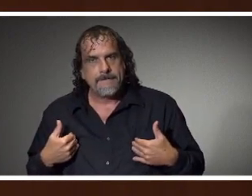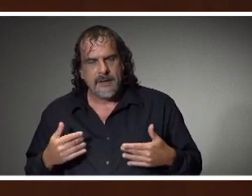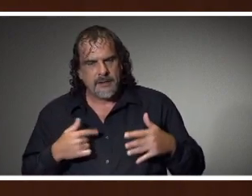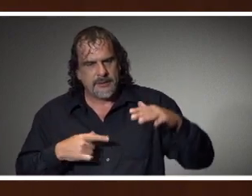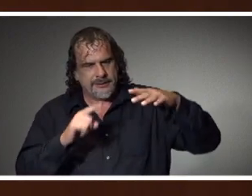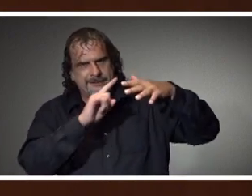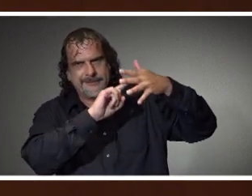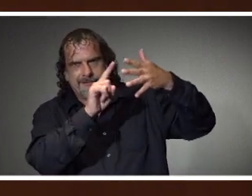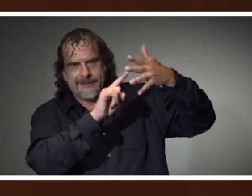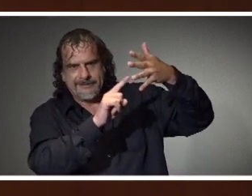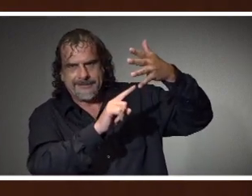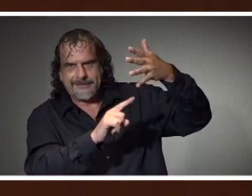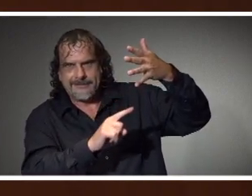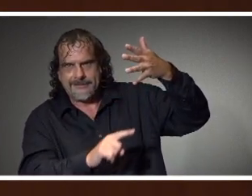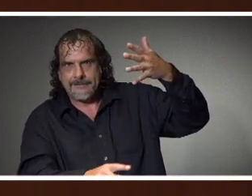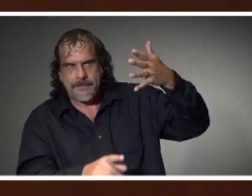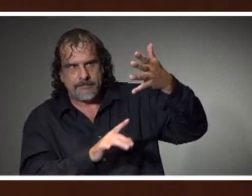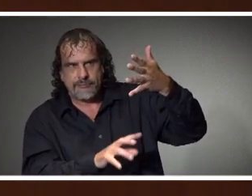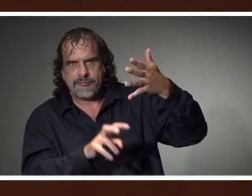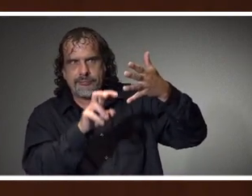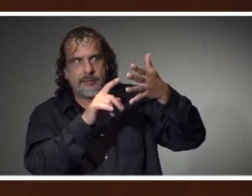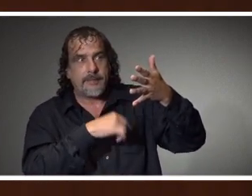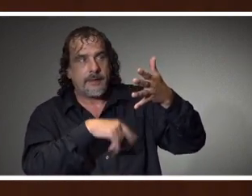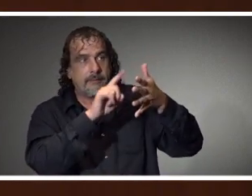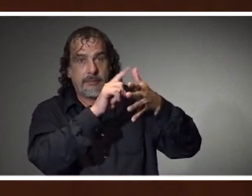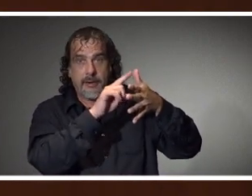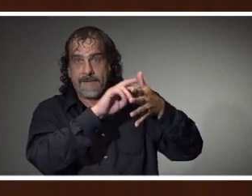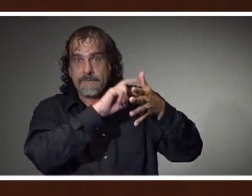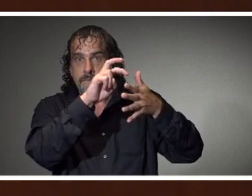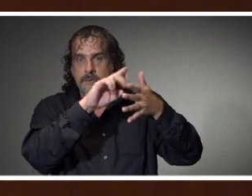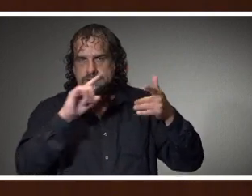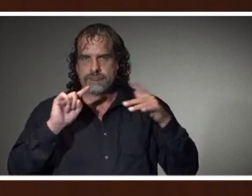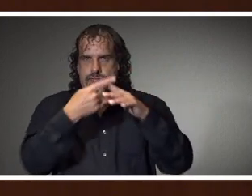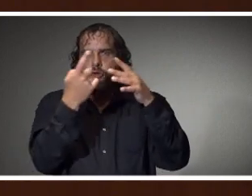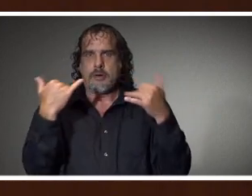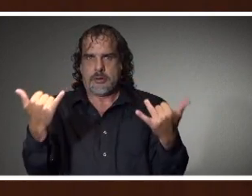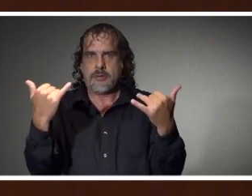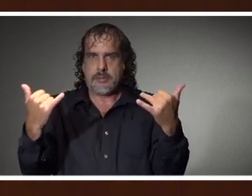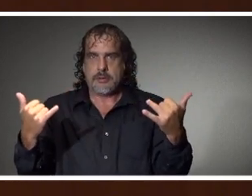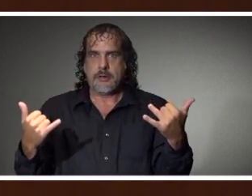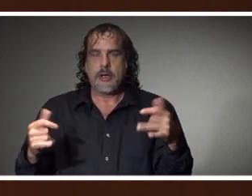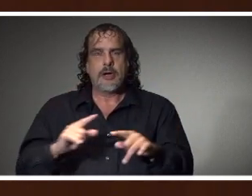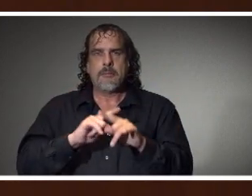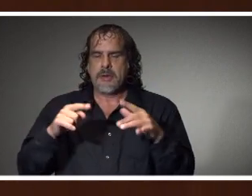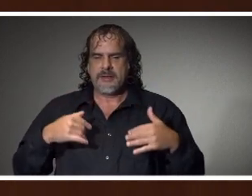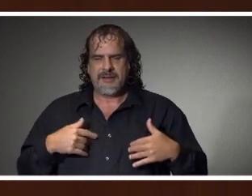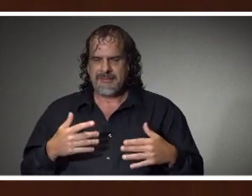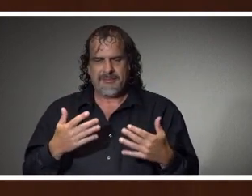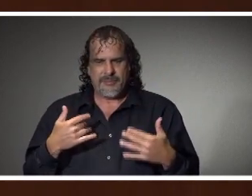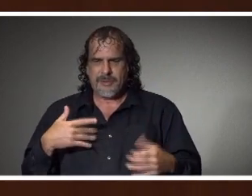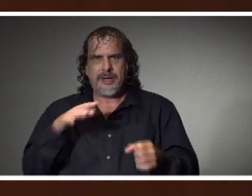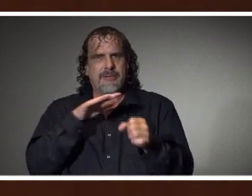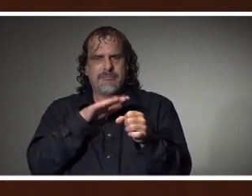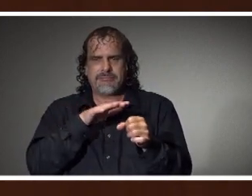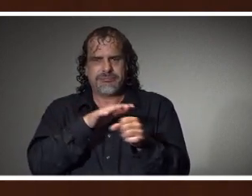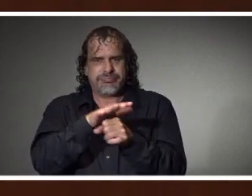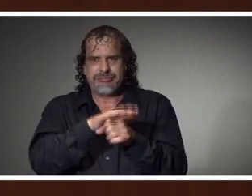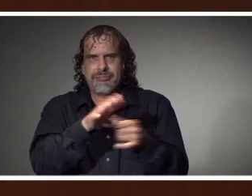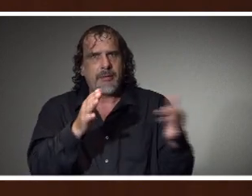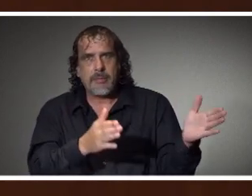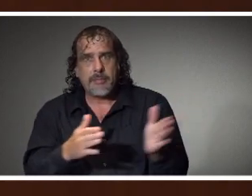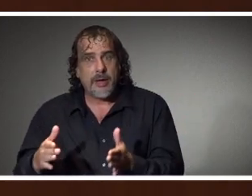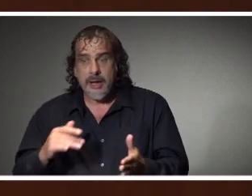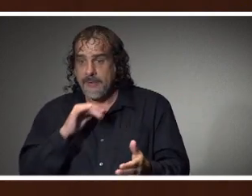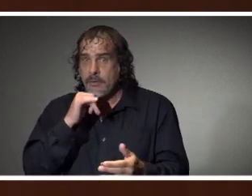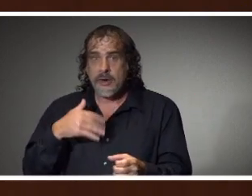layers forward. We're going to have to activate the first level, but there is no amount of preparing that if we don't stop